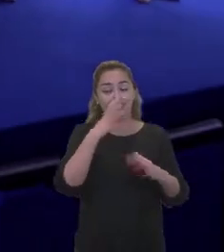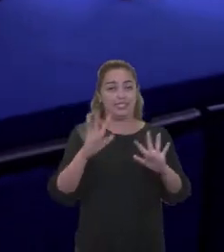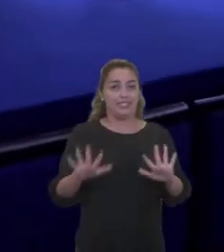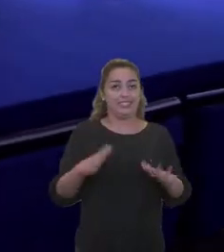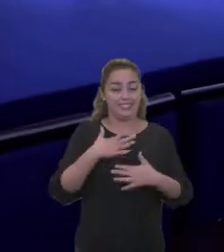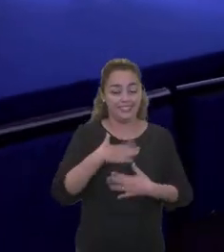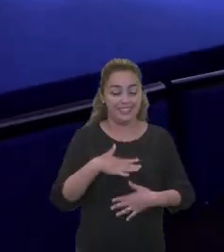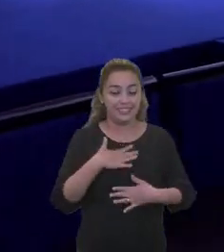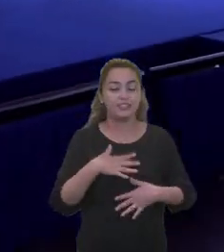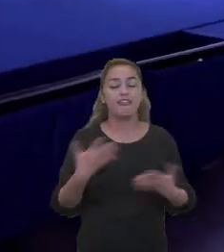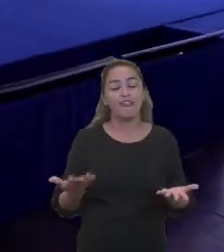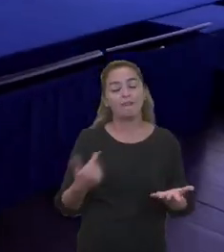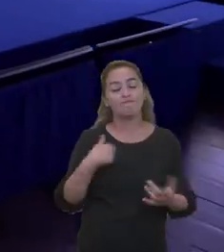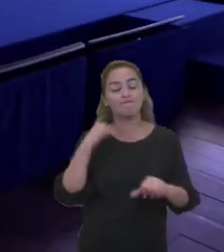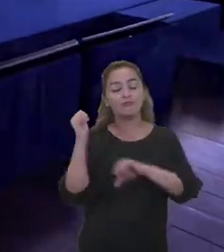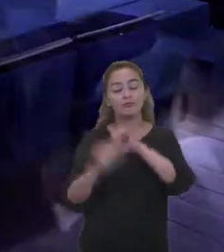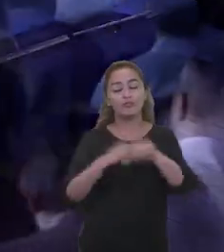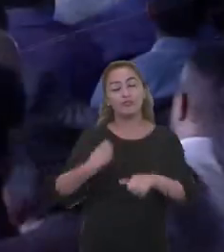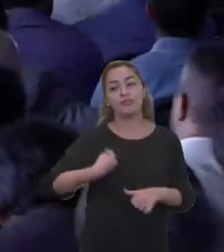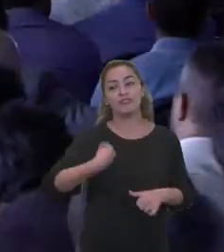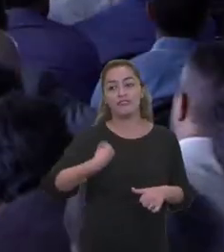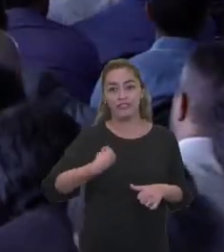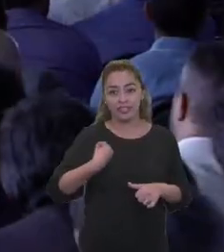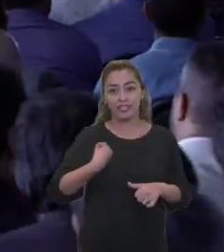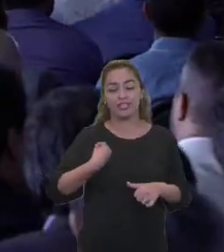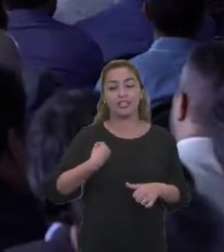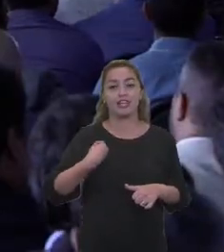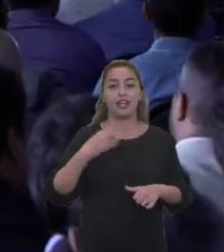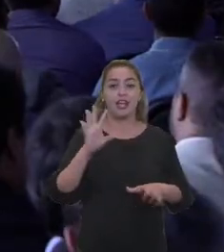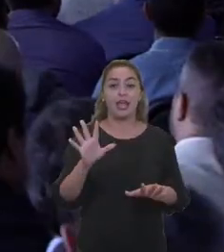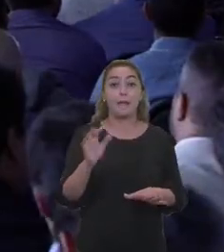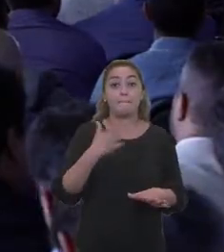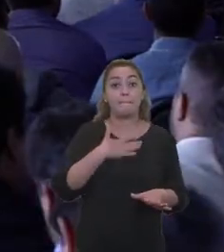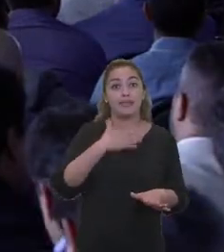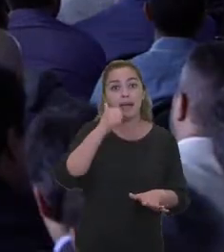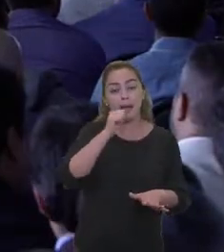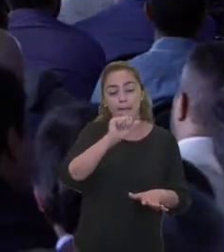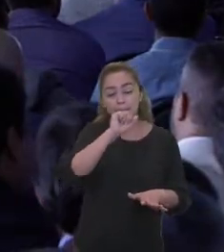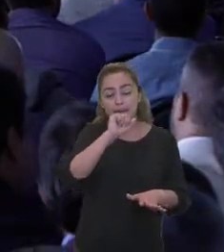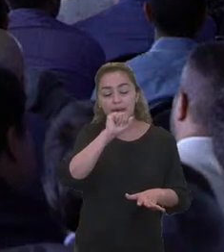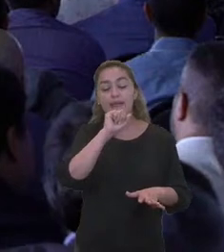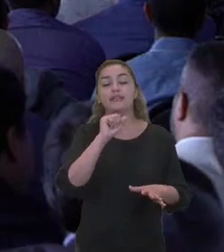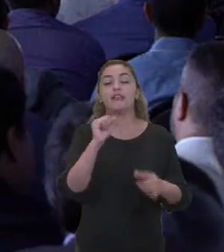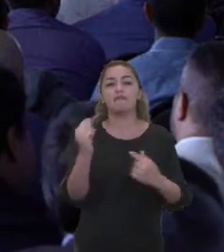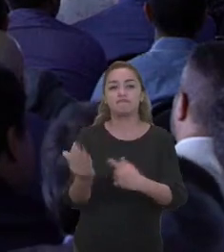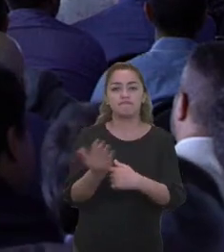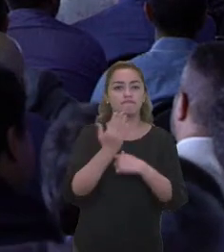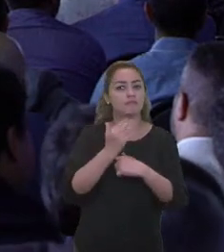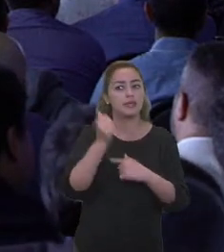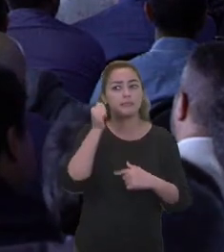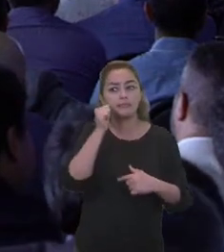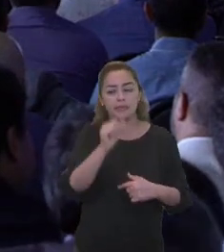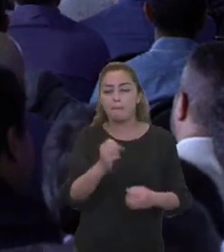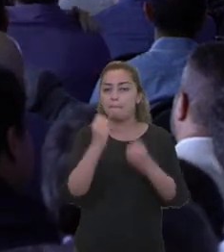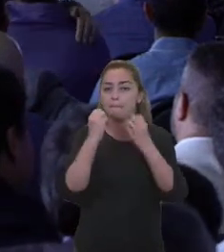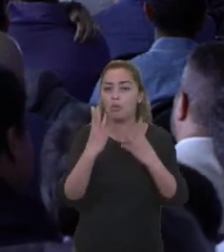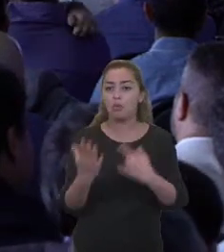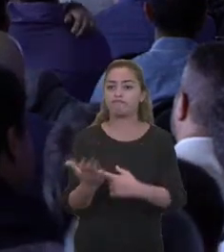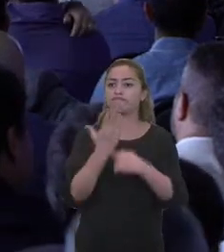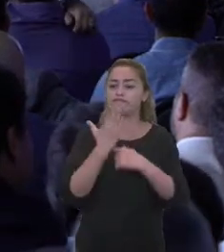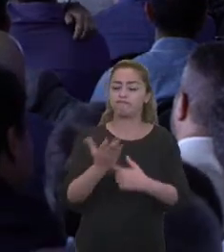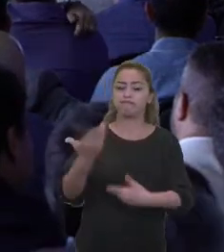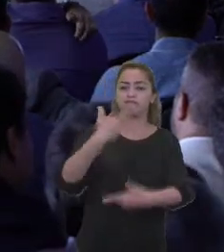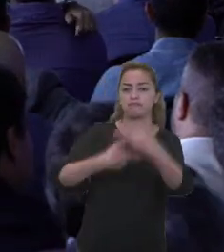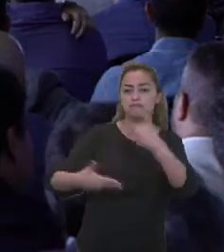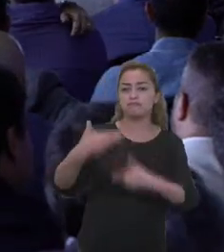What changed my life is that I had a great mother who told me every day, my son, it doesn't matter where you come from, what matters is where you're going